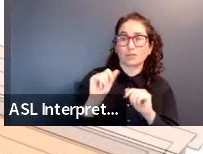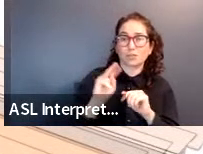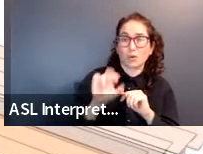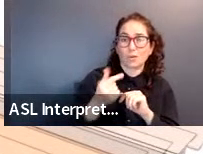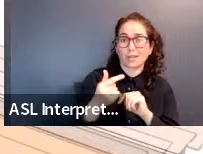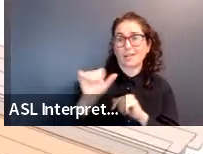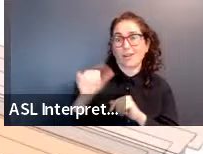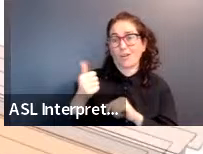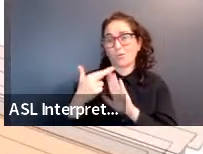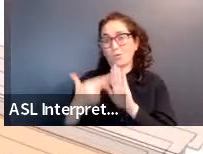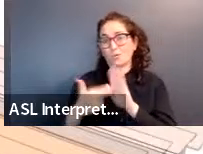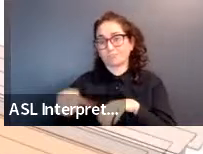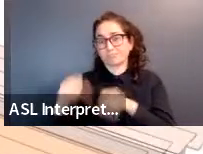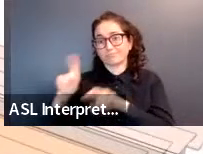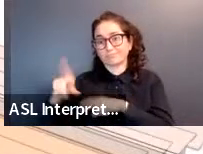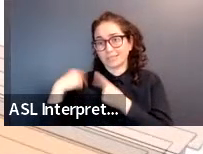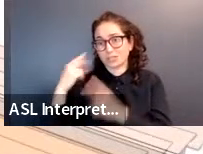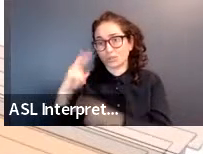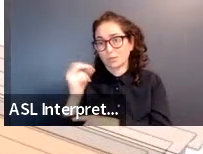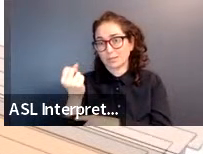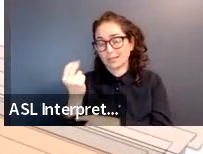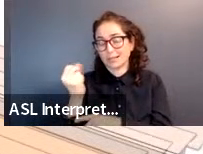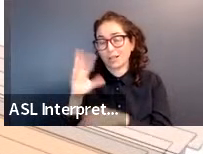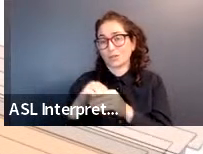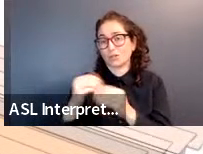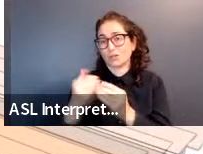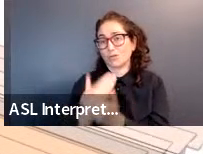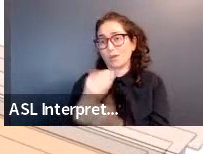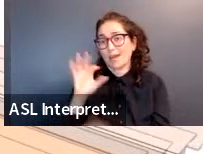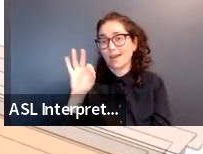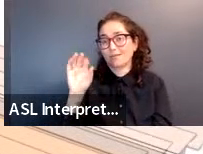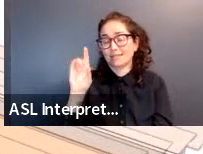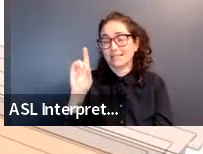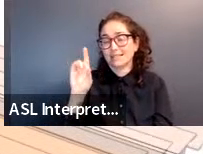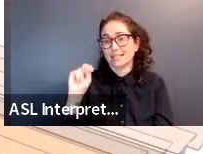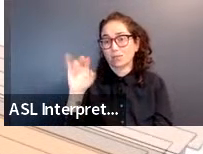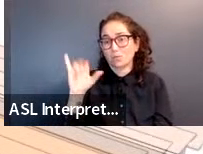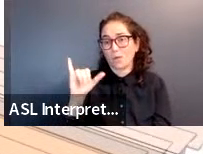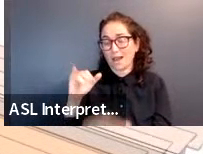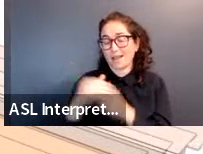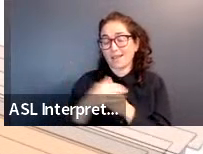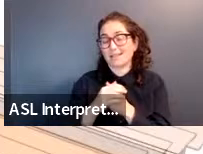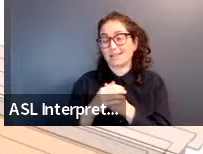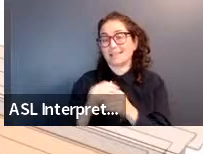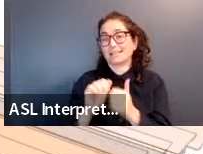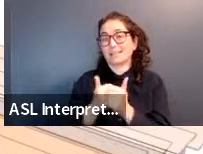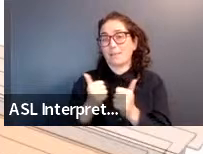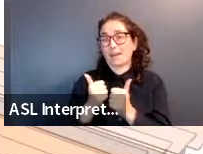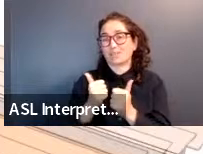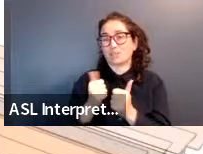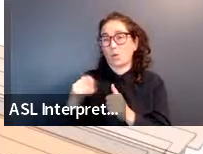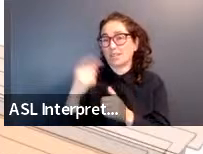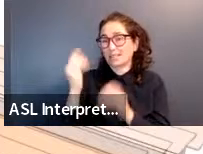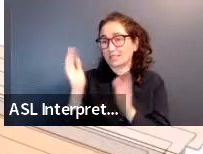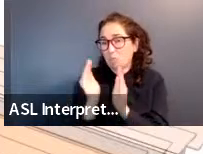since 2012, including new FDNY setbacks, the result is that only a small portion of the rooftop